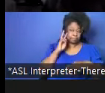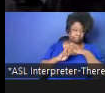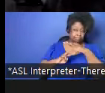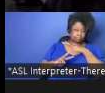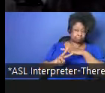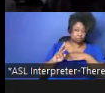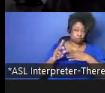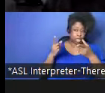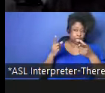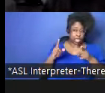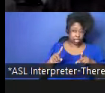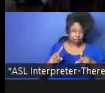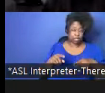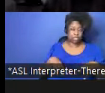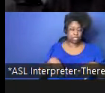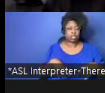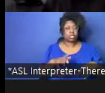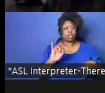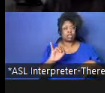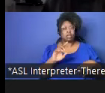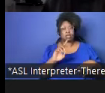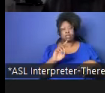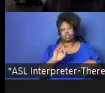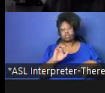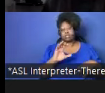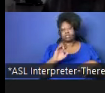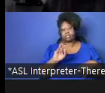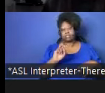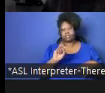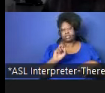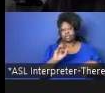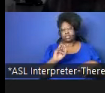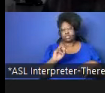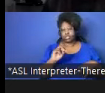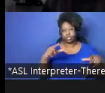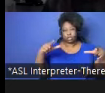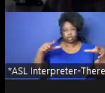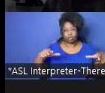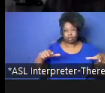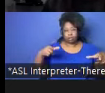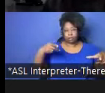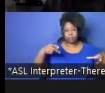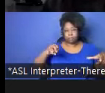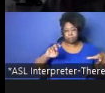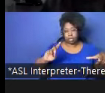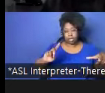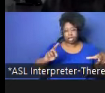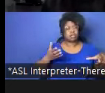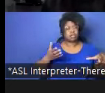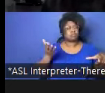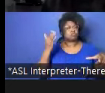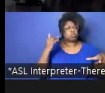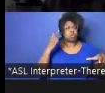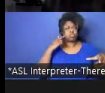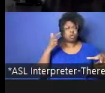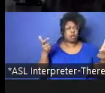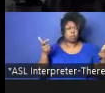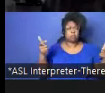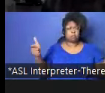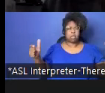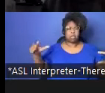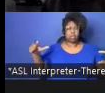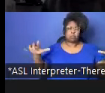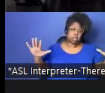detention pond on the Cottage Street Park. And so we were originally looking at some enormous great thing, 12 or 18,000. It's probably going to be in the order of 6,000